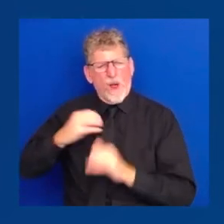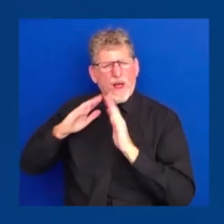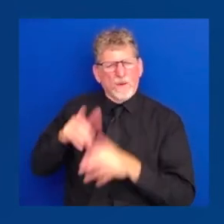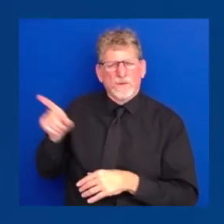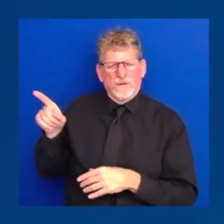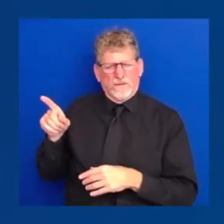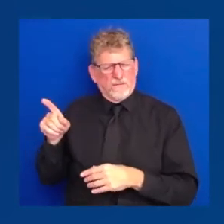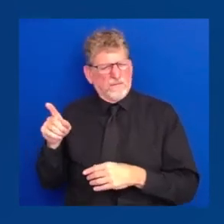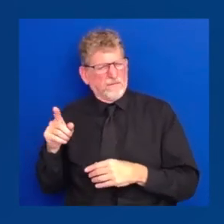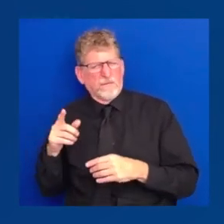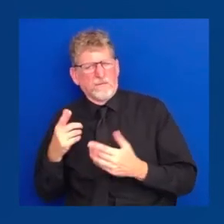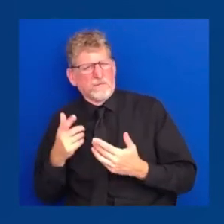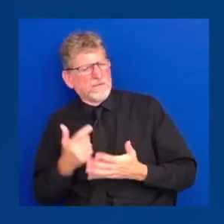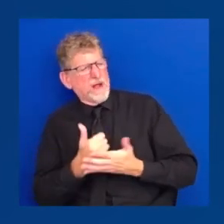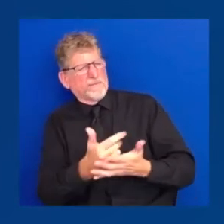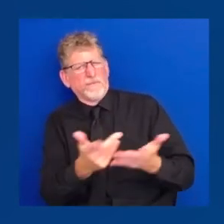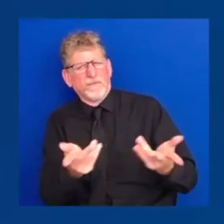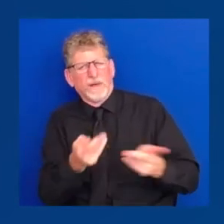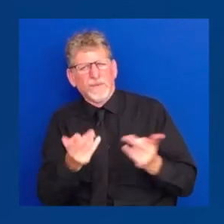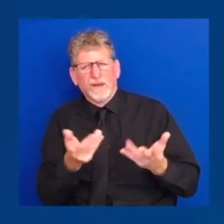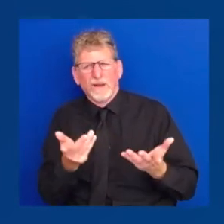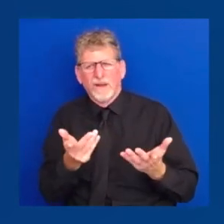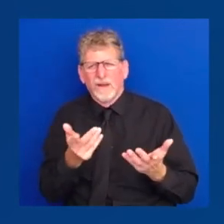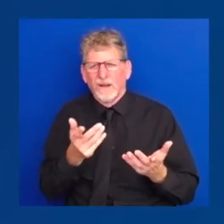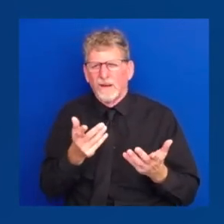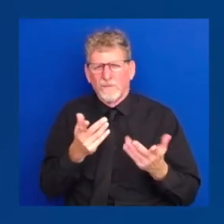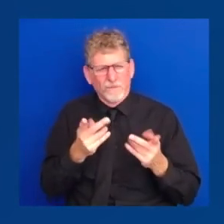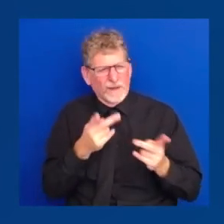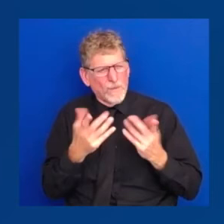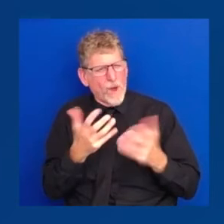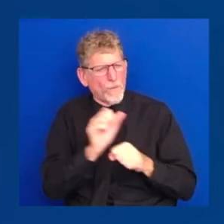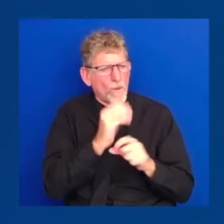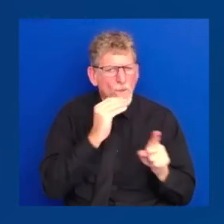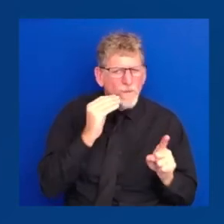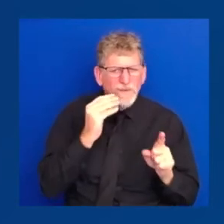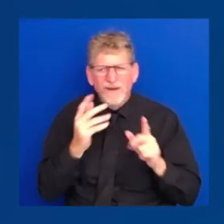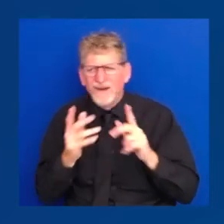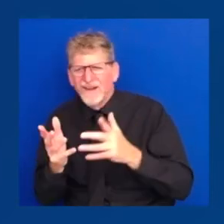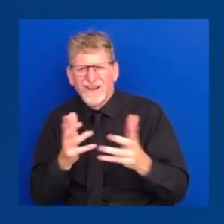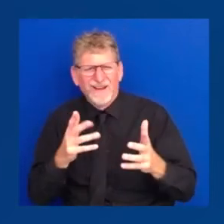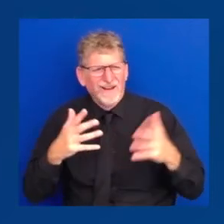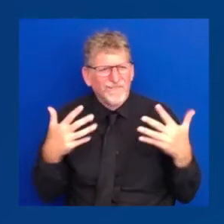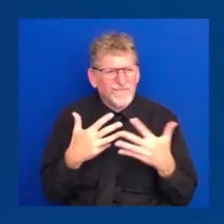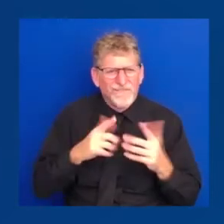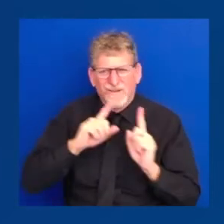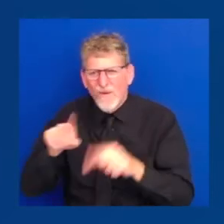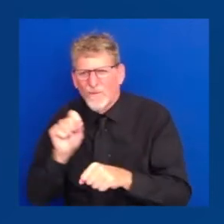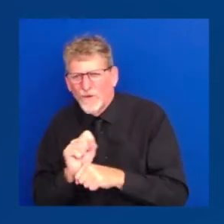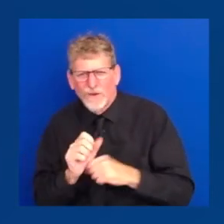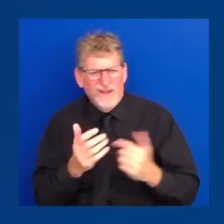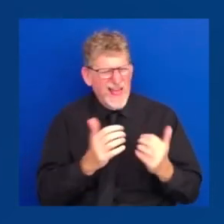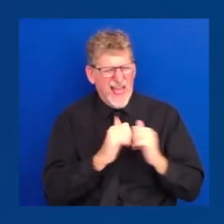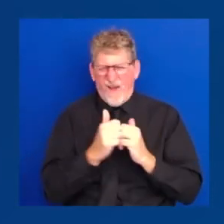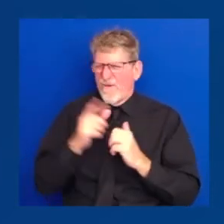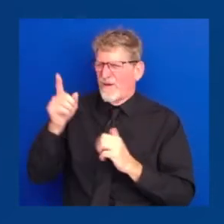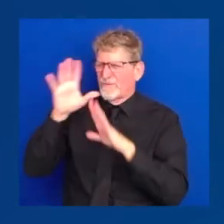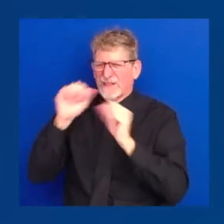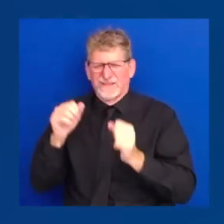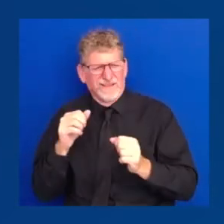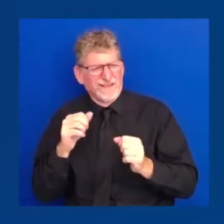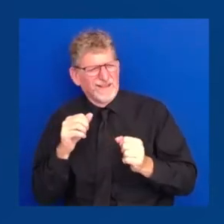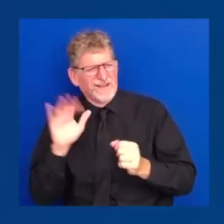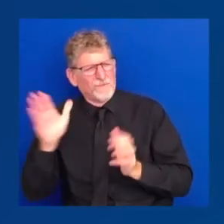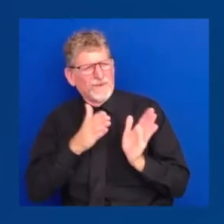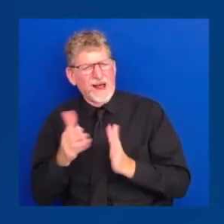tendencies to actually go back and resume their normal activities? Okay, Zeke, you had a couple masking questions there. Yeah. One